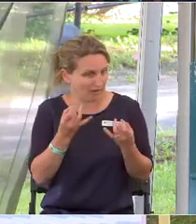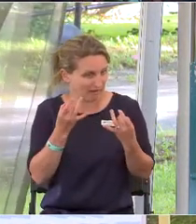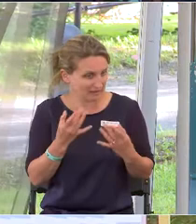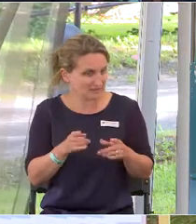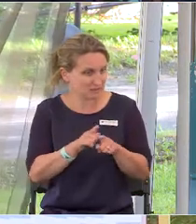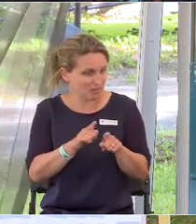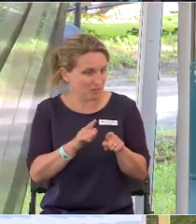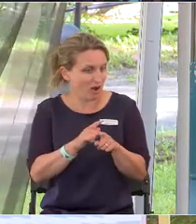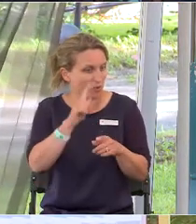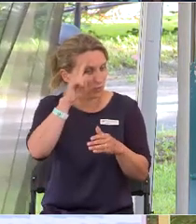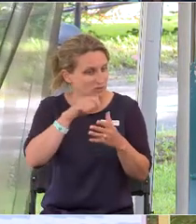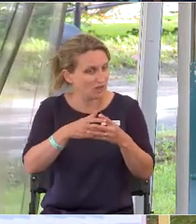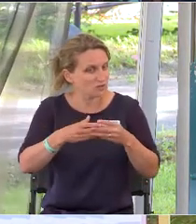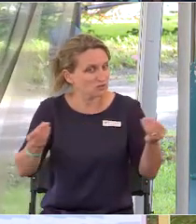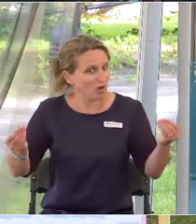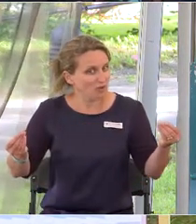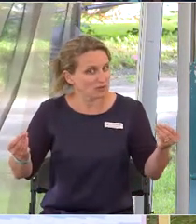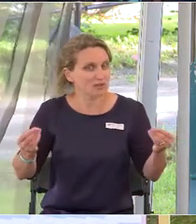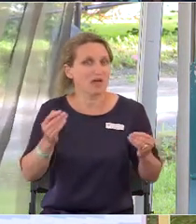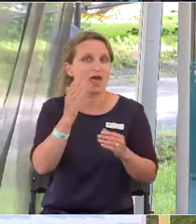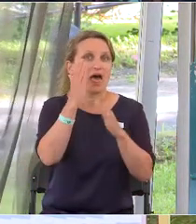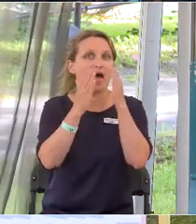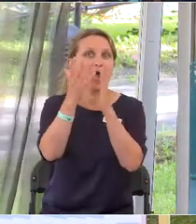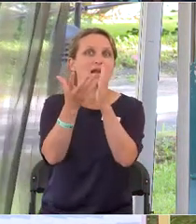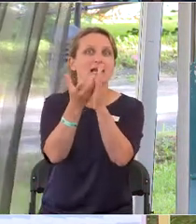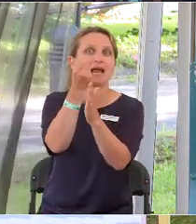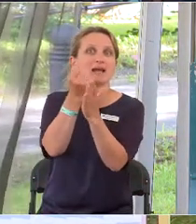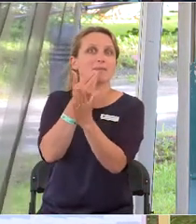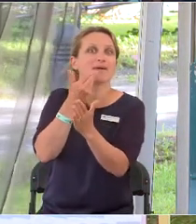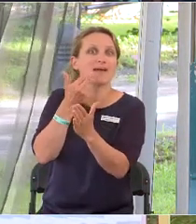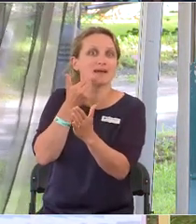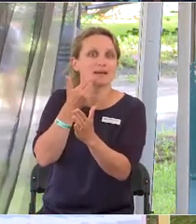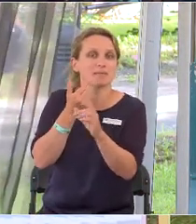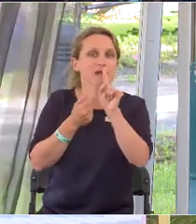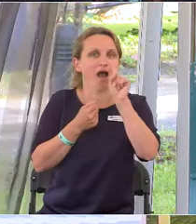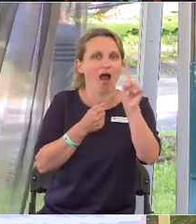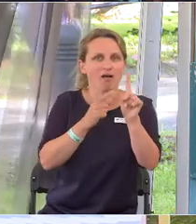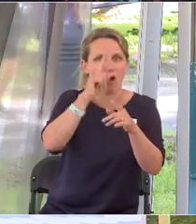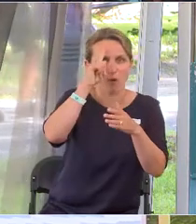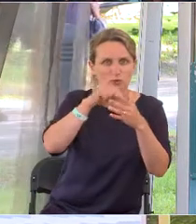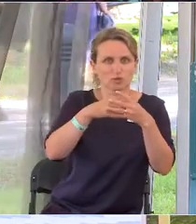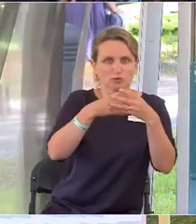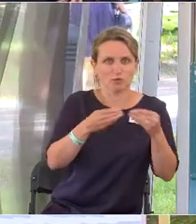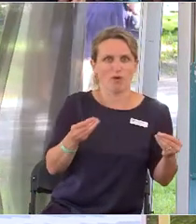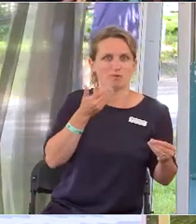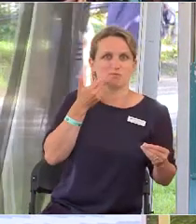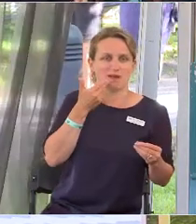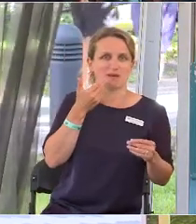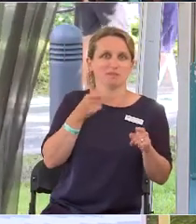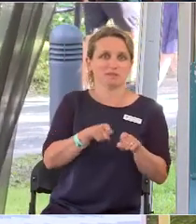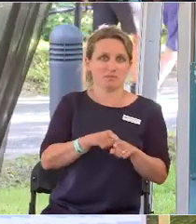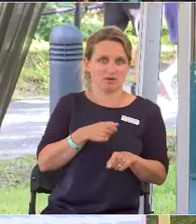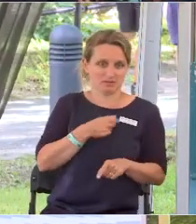political practice? Well, it's easier to get both. I agree. Perhaps it's also easier to get both. Yes, and you can see this political practice are